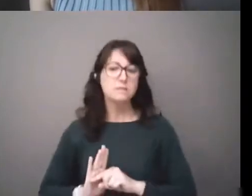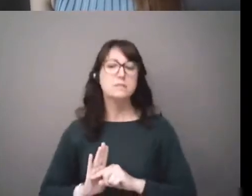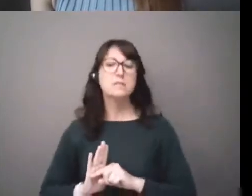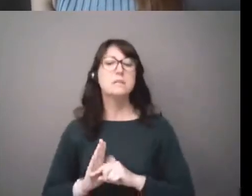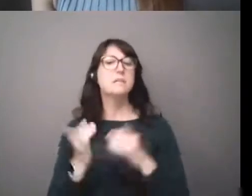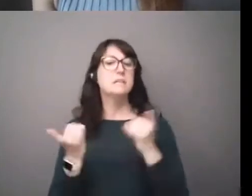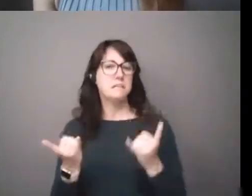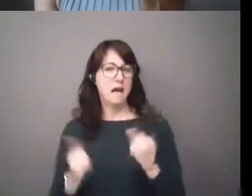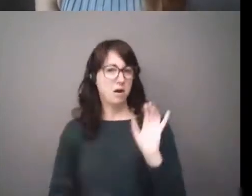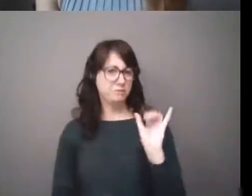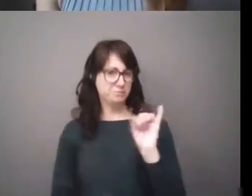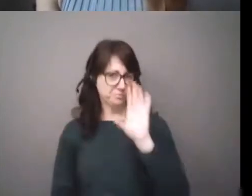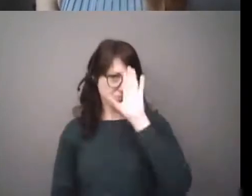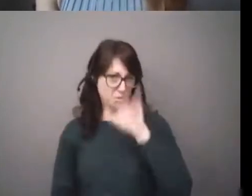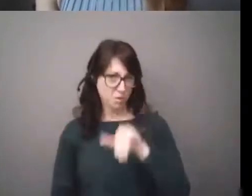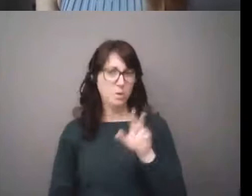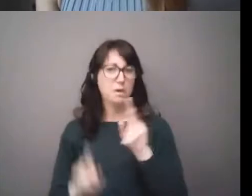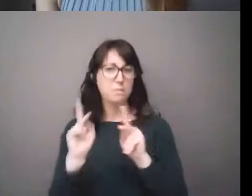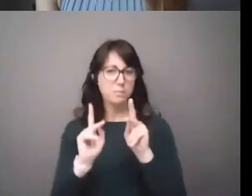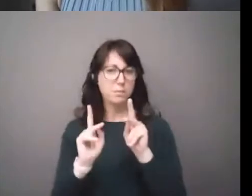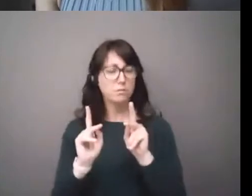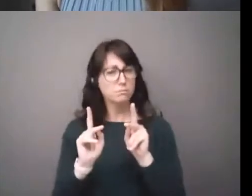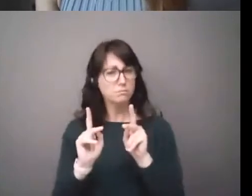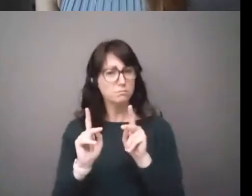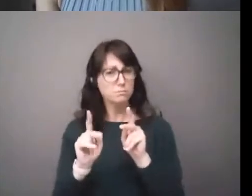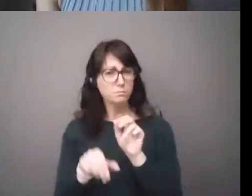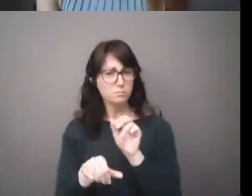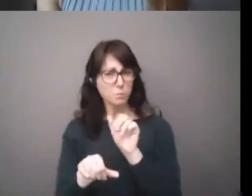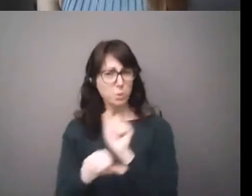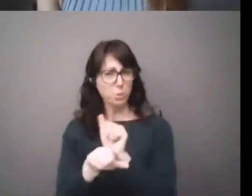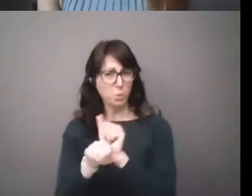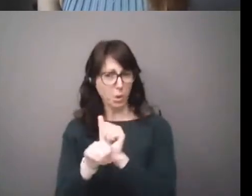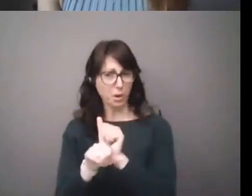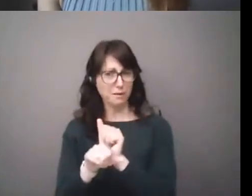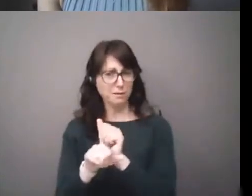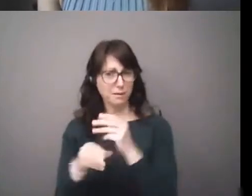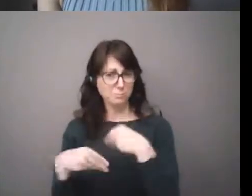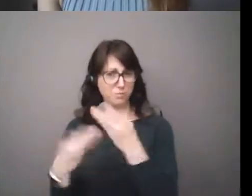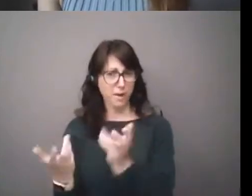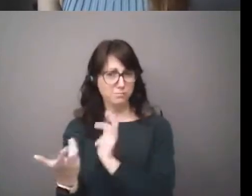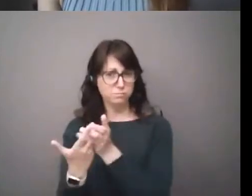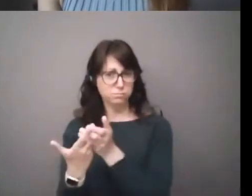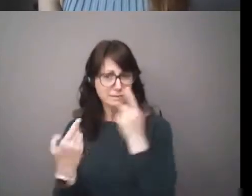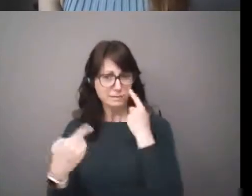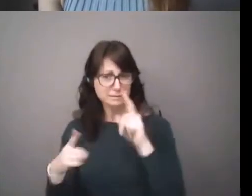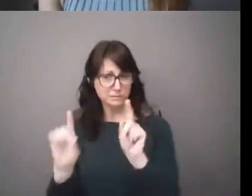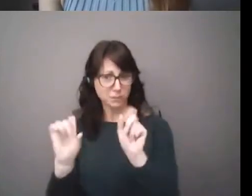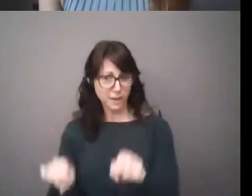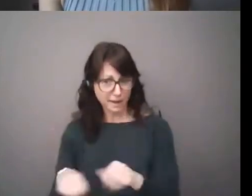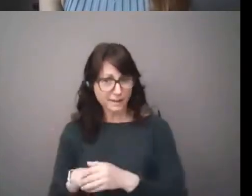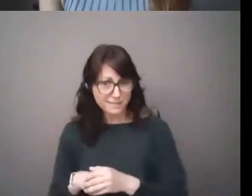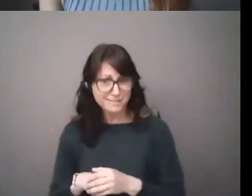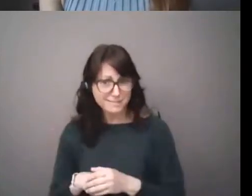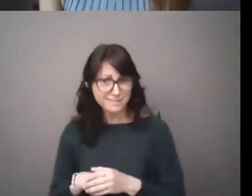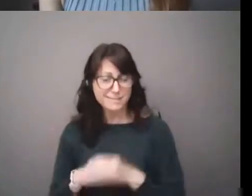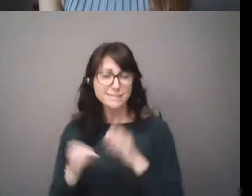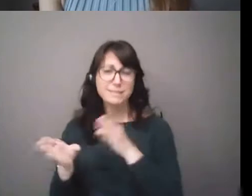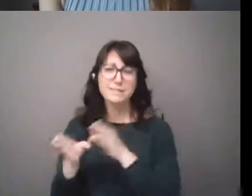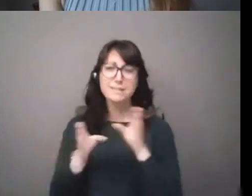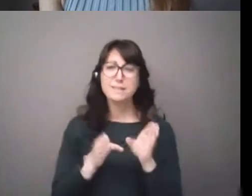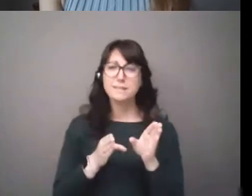now know that, people can work and be accommodated. We know that people,